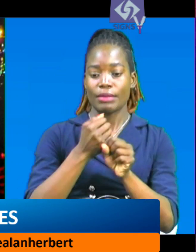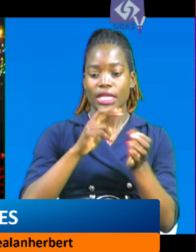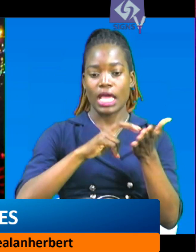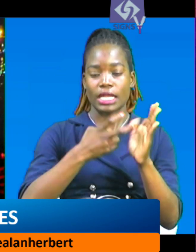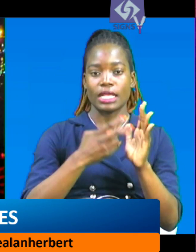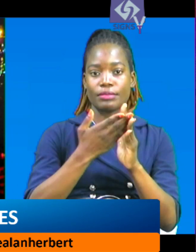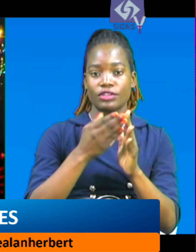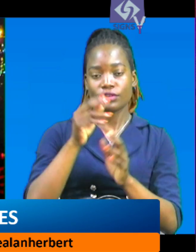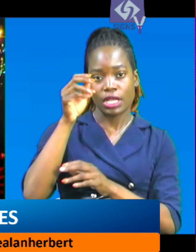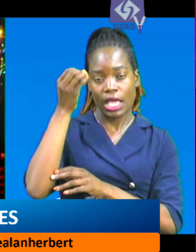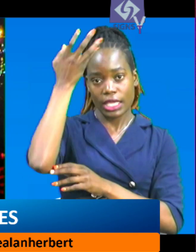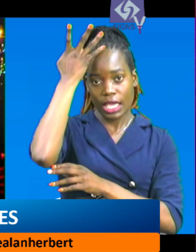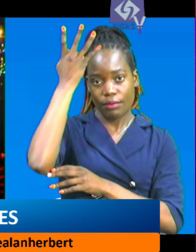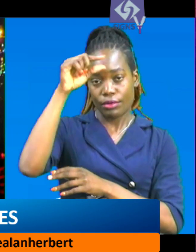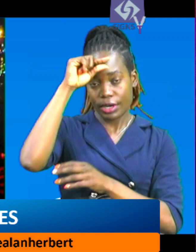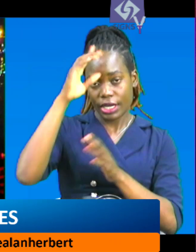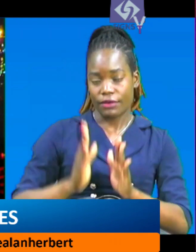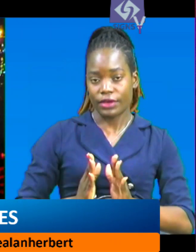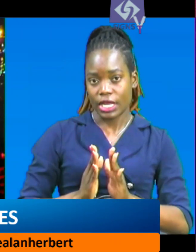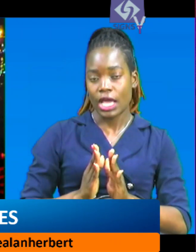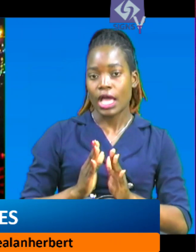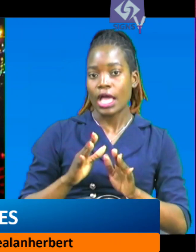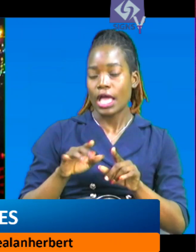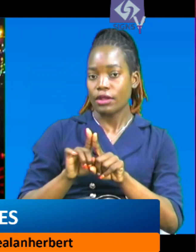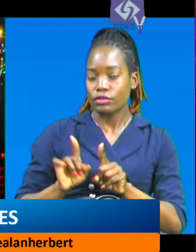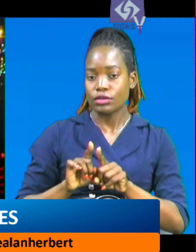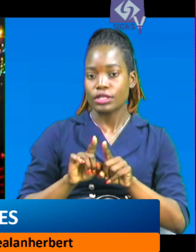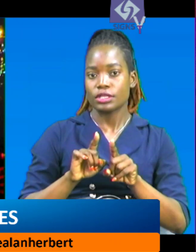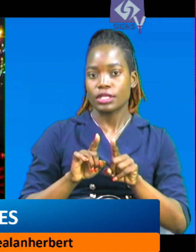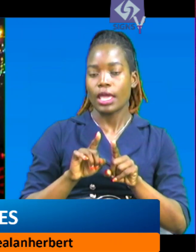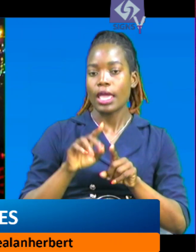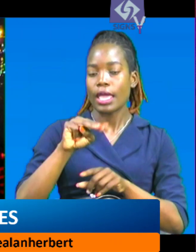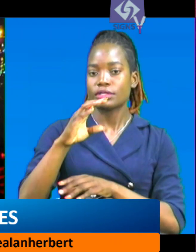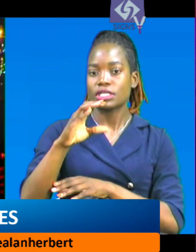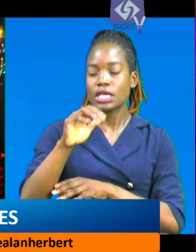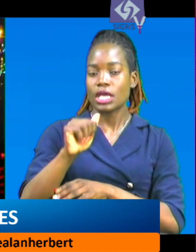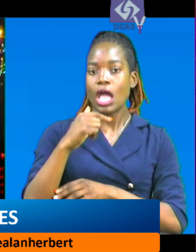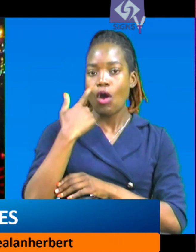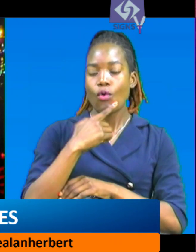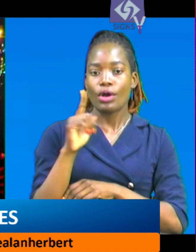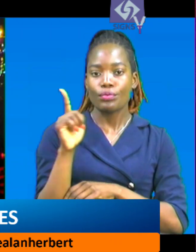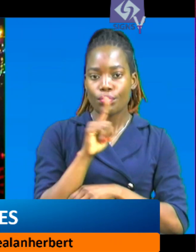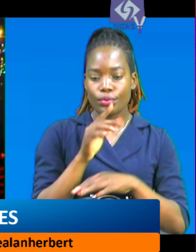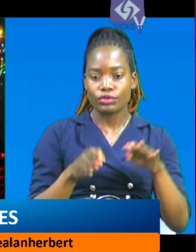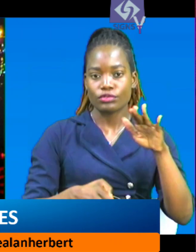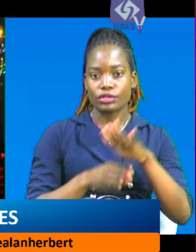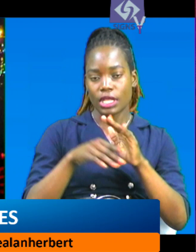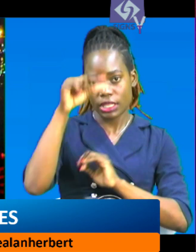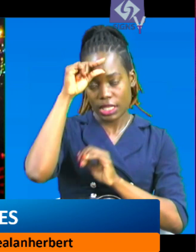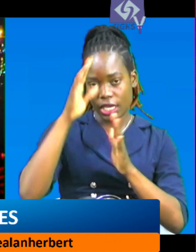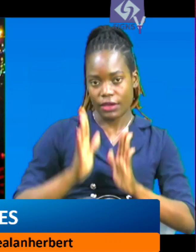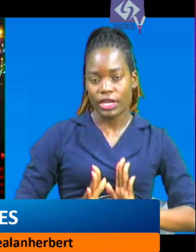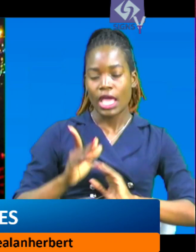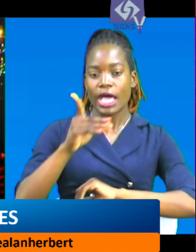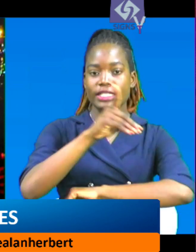deal between Kiambu Governor Kimani Wamatangi and the members of the County Assembly who are threatening to impeach him. At